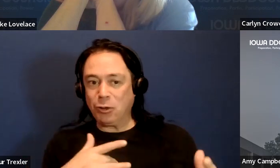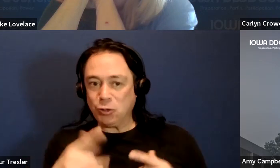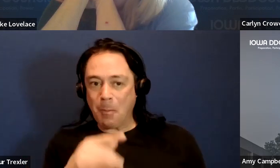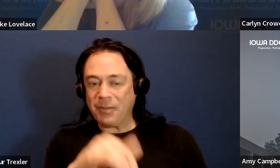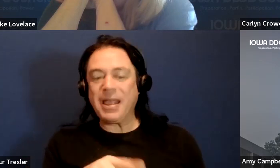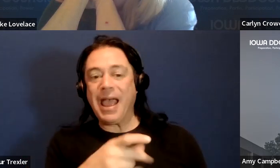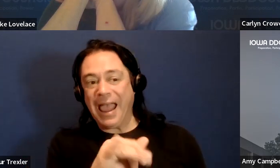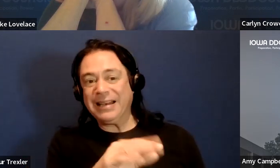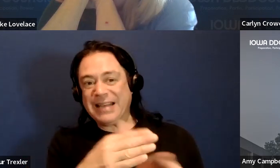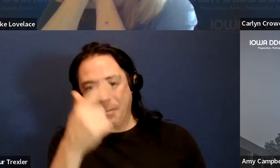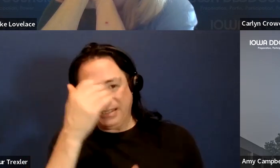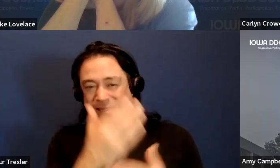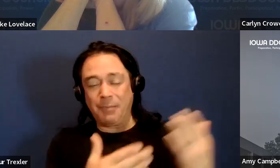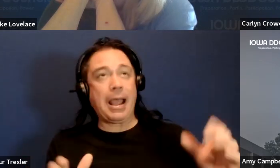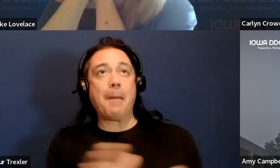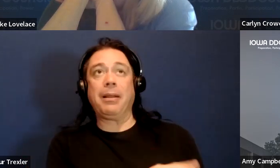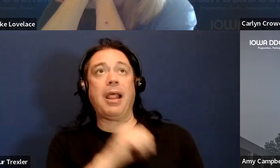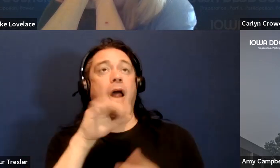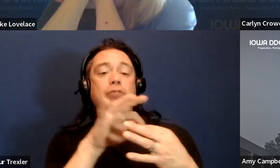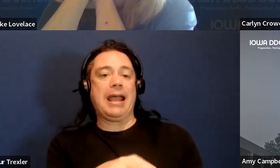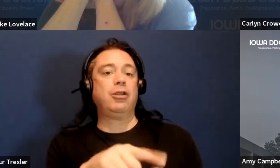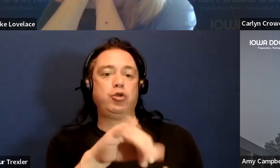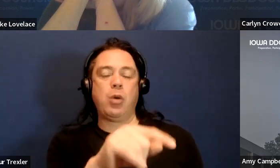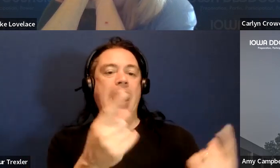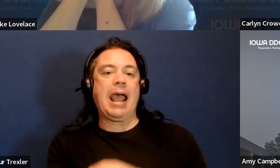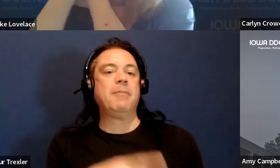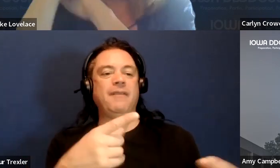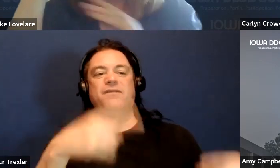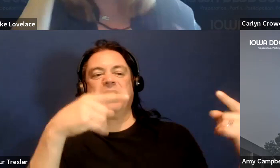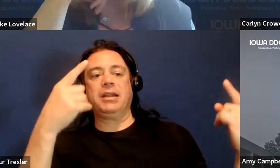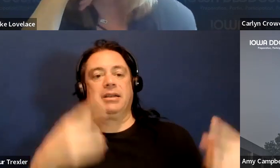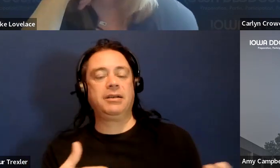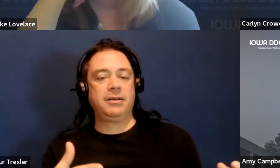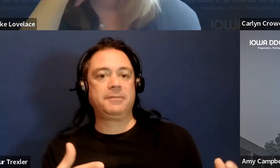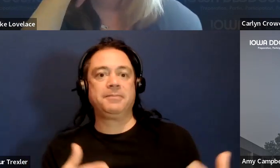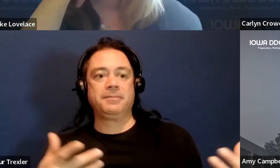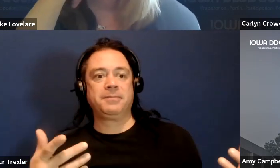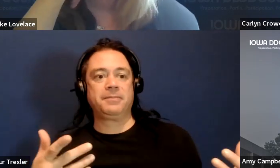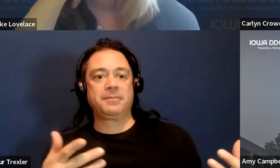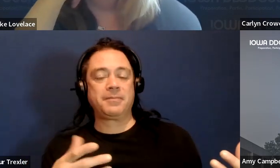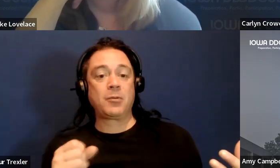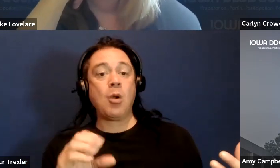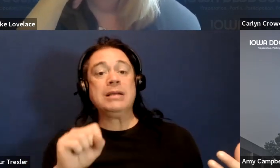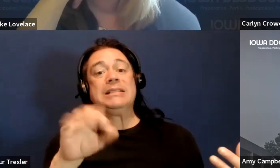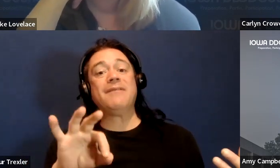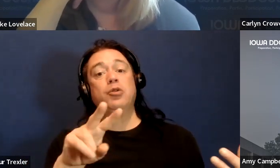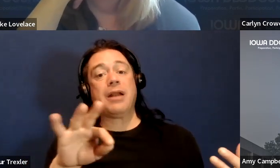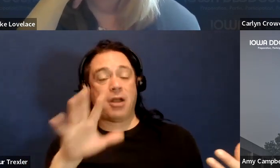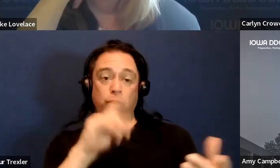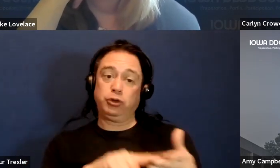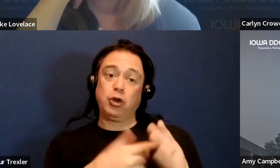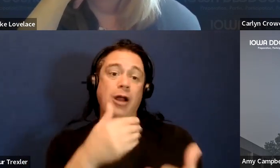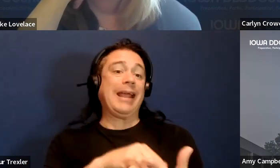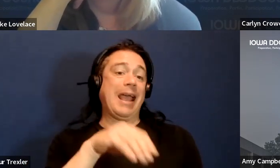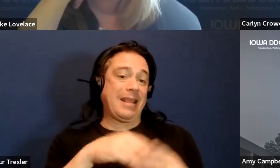died because of something completely unrelated to it. They just got in a fight. And so Senate File 295 will start again in the